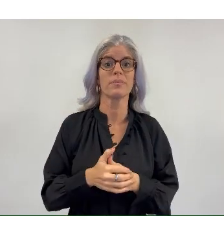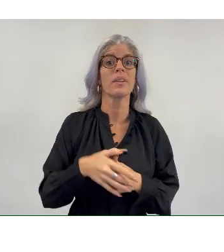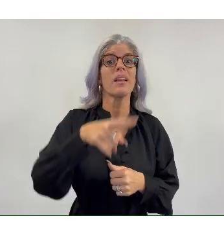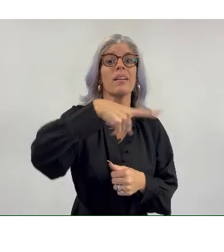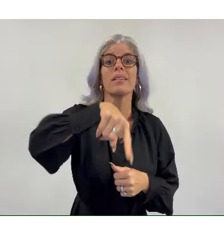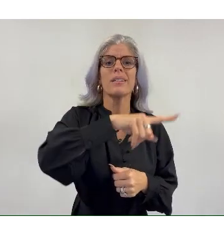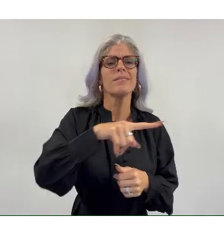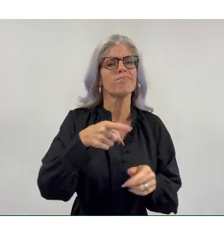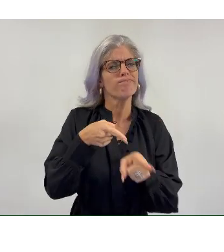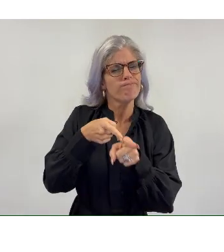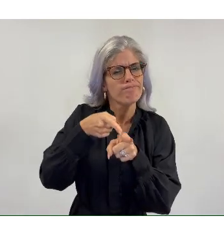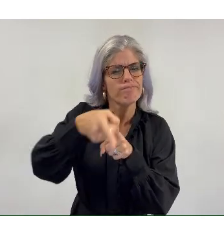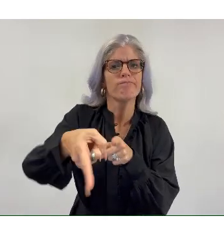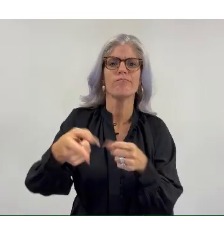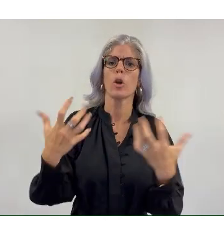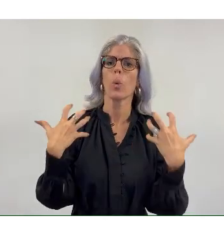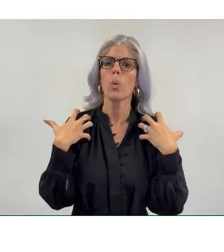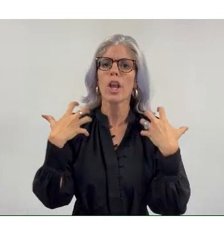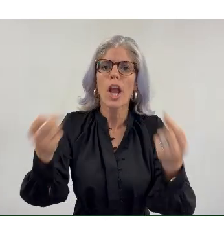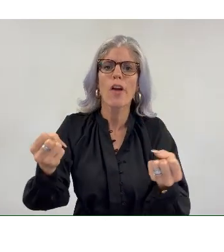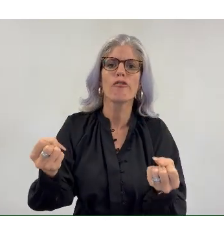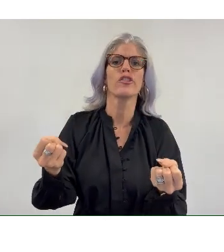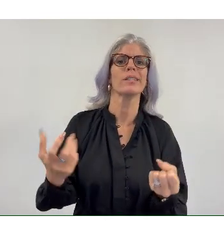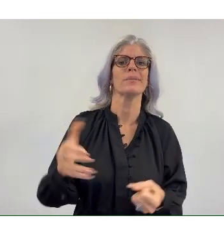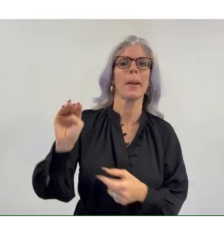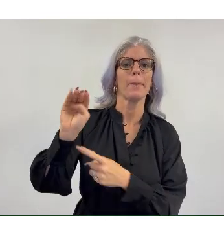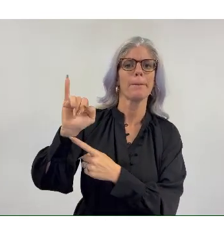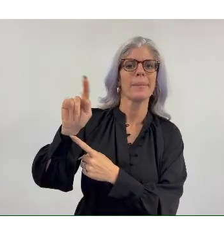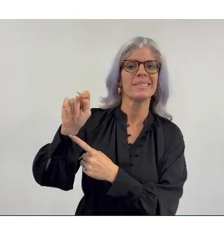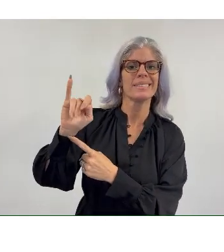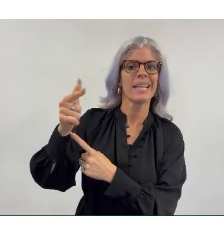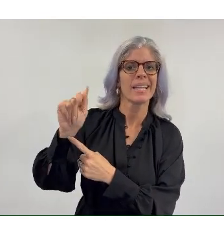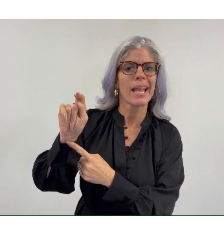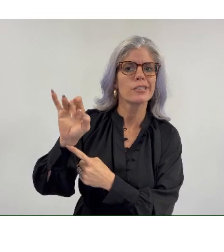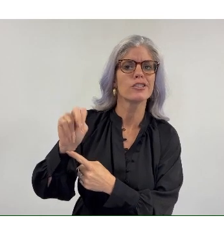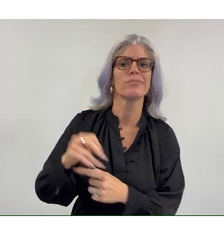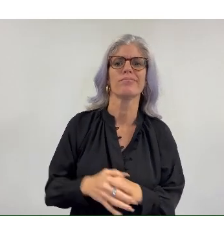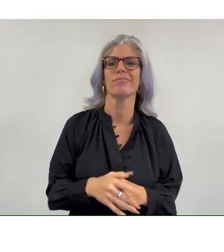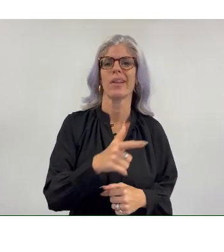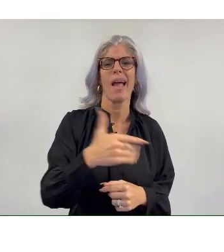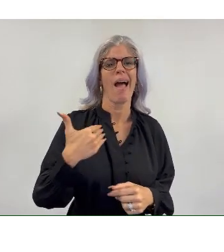all over the state and are available to meet your needs.